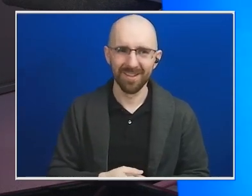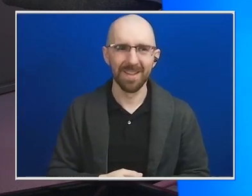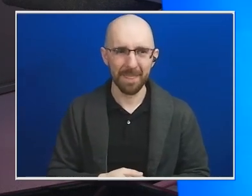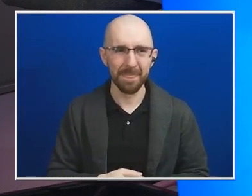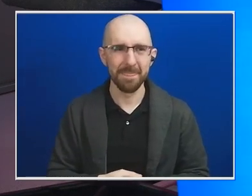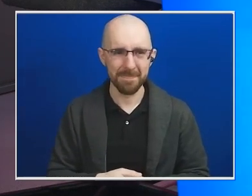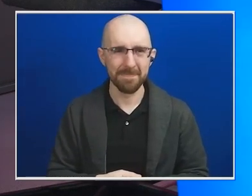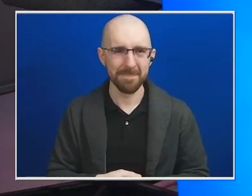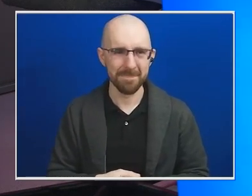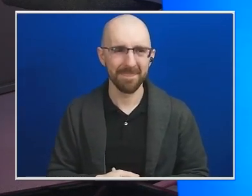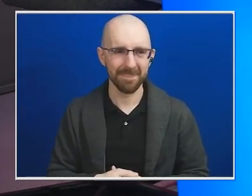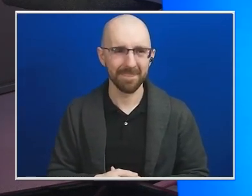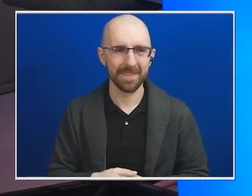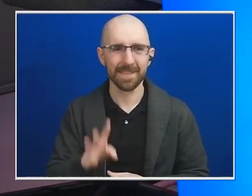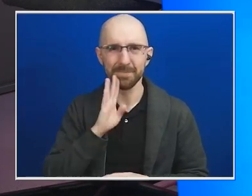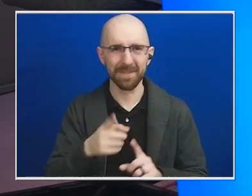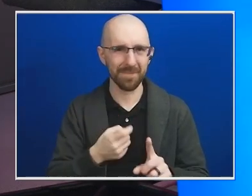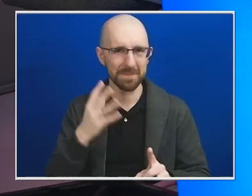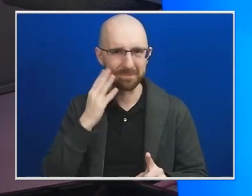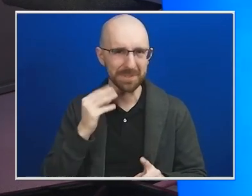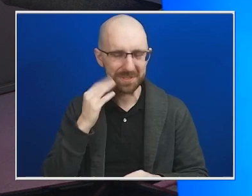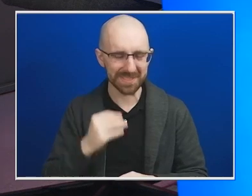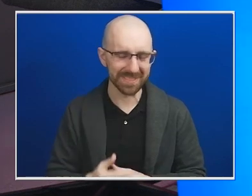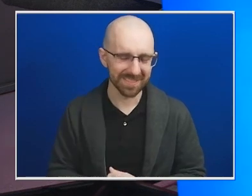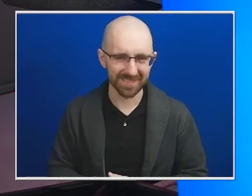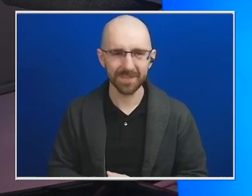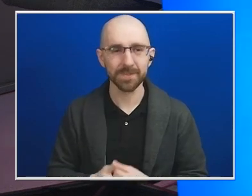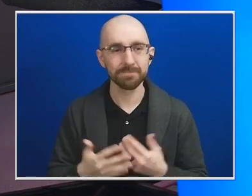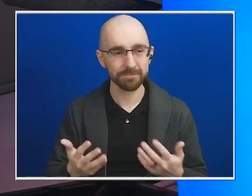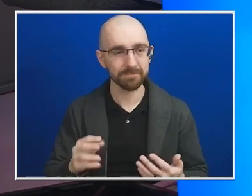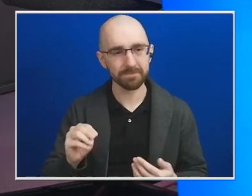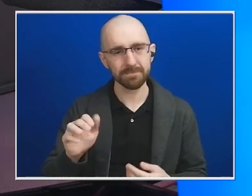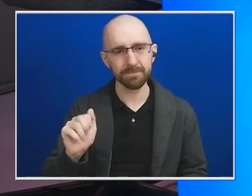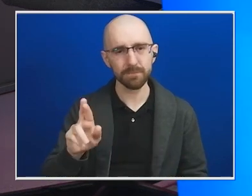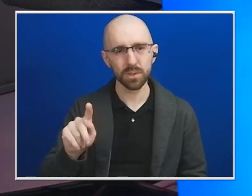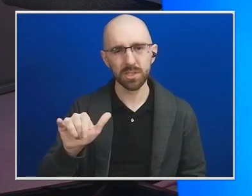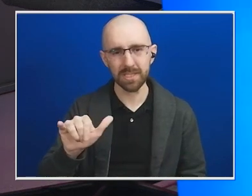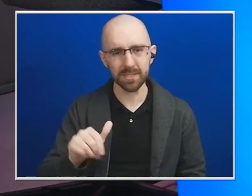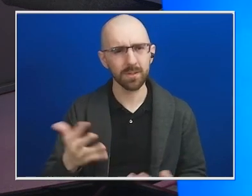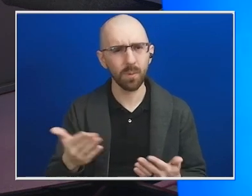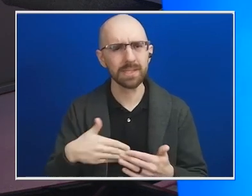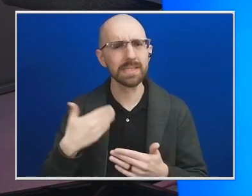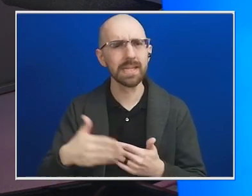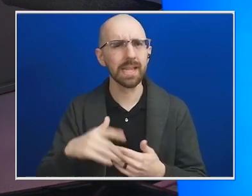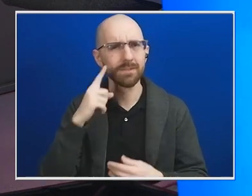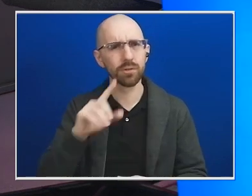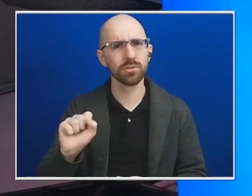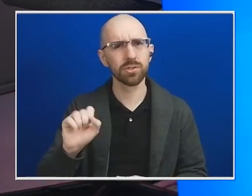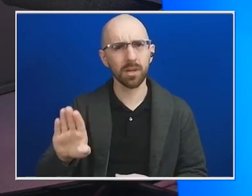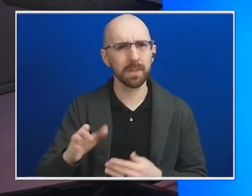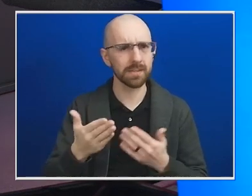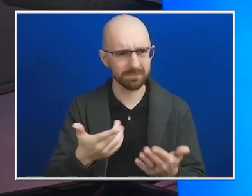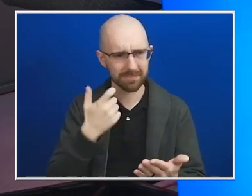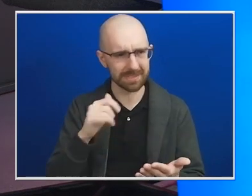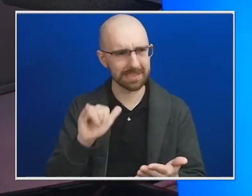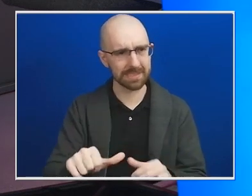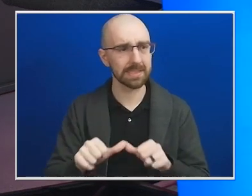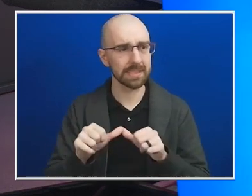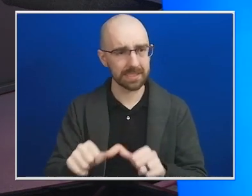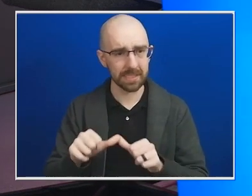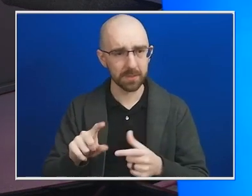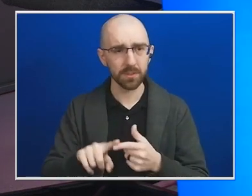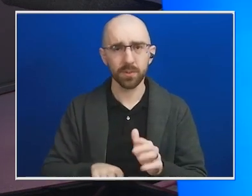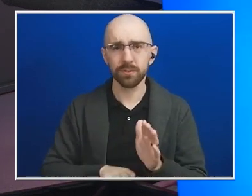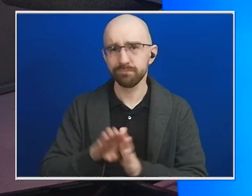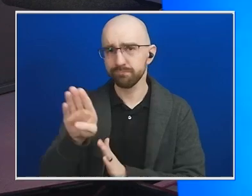speaking from experience. Yeah. Marty, what is next for Shadow Buddies? Because this is continuing to skyrocket. It